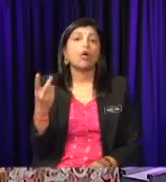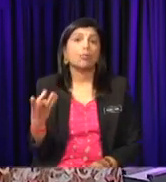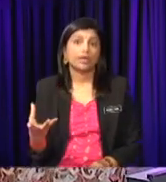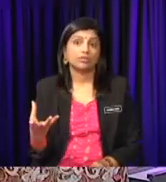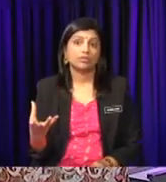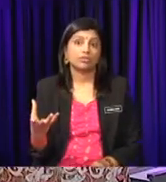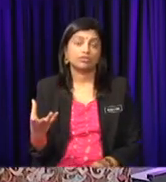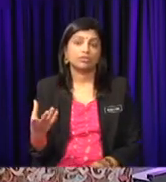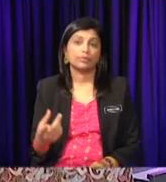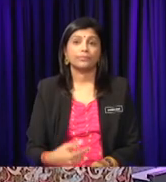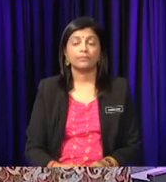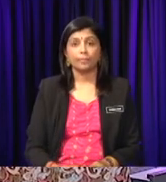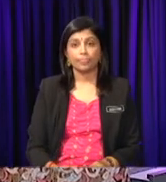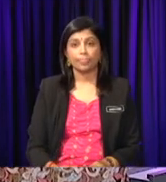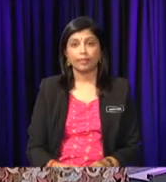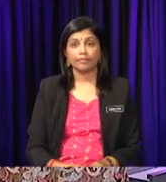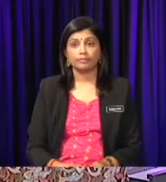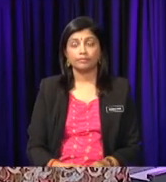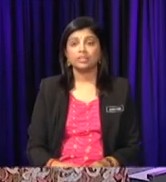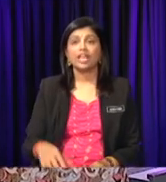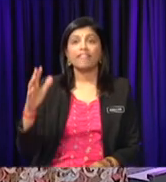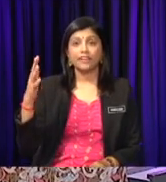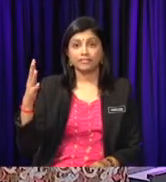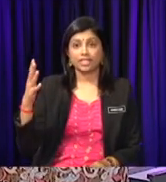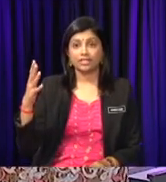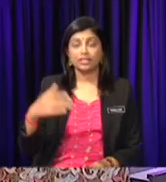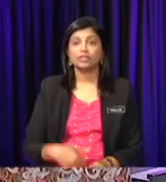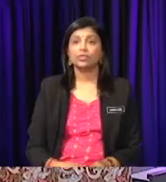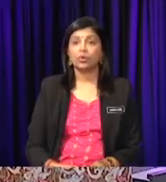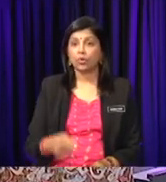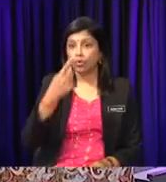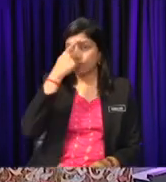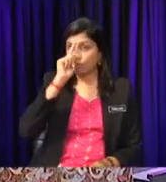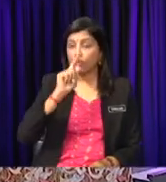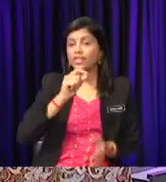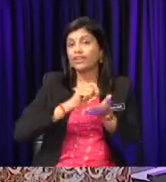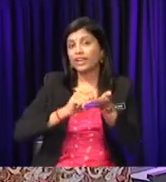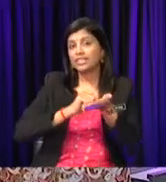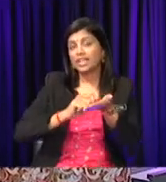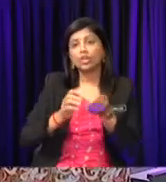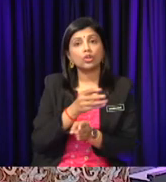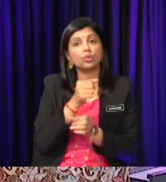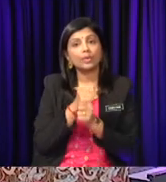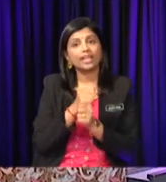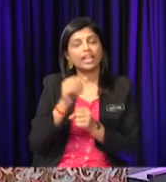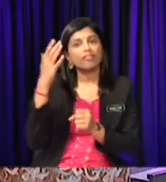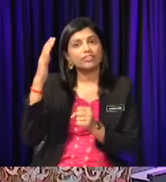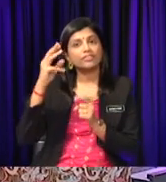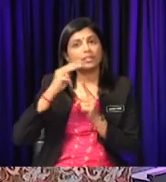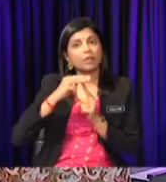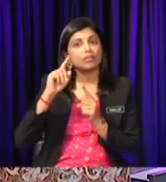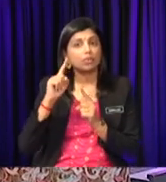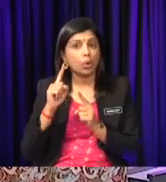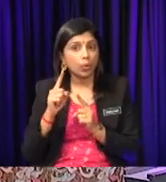for each mark that you get for speaking, you will get equally